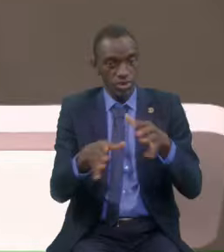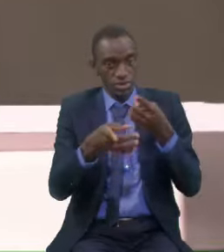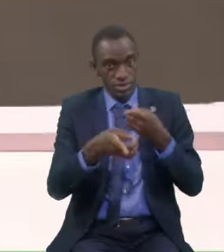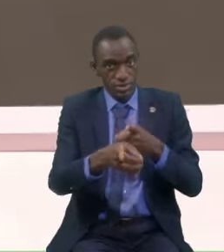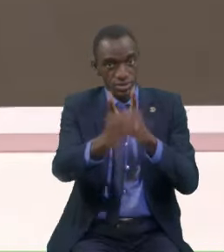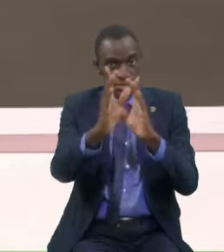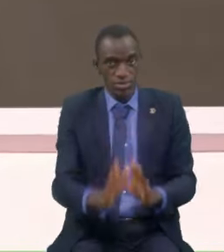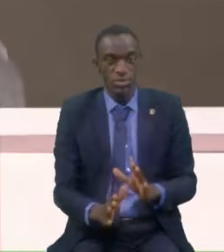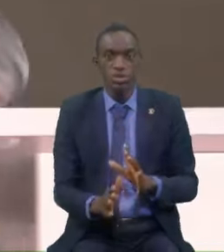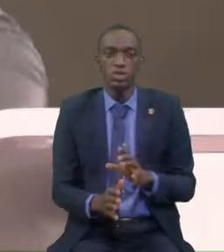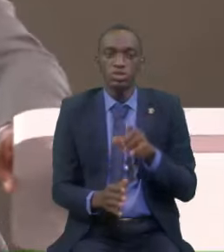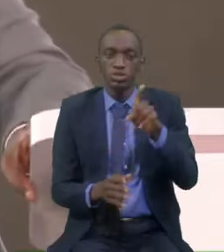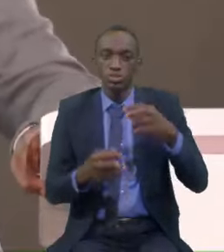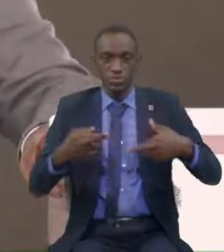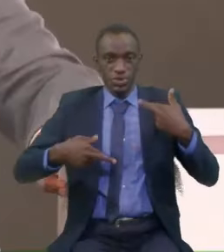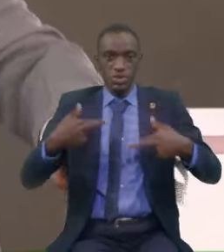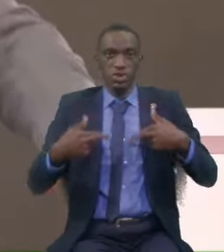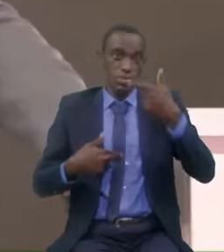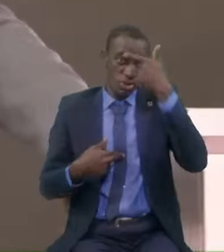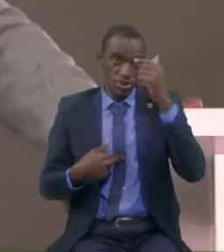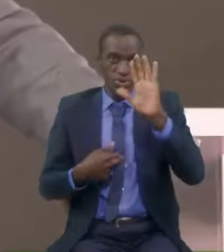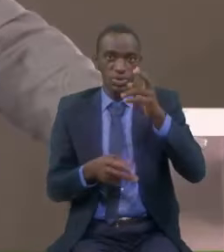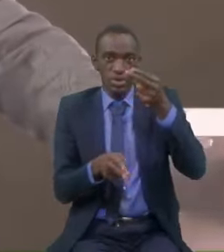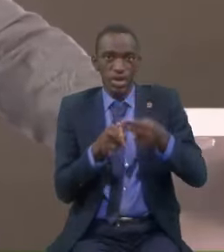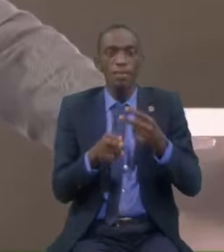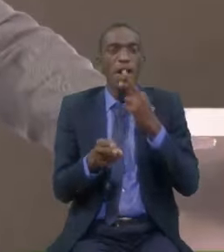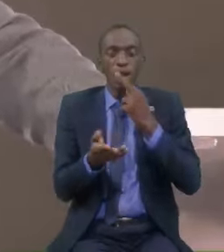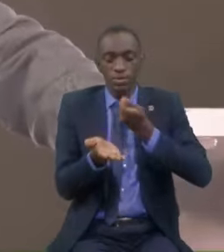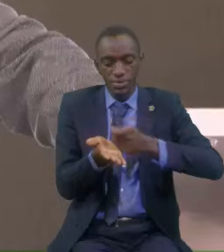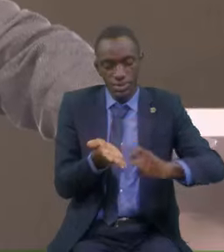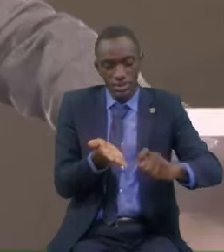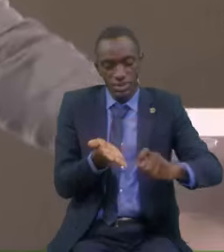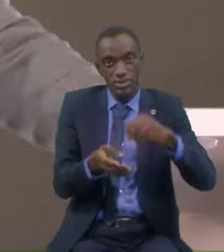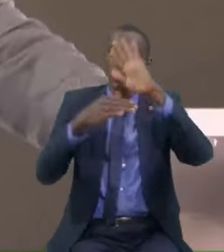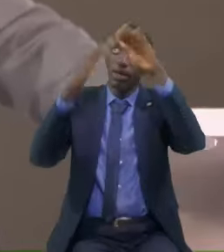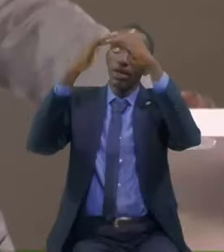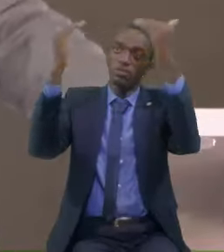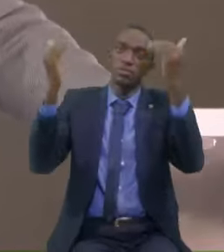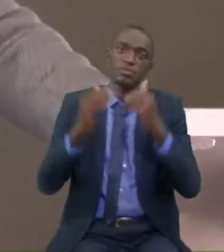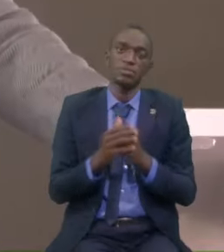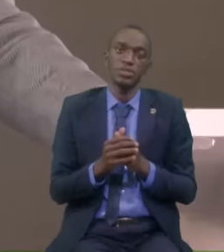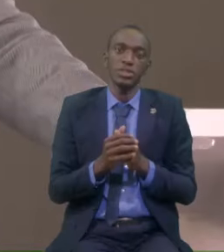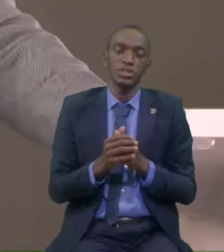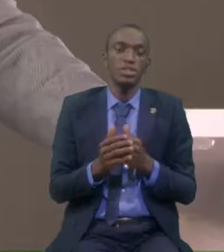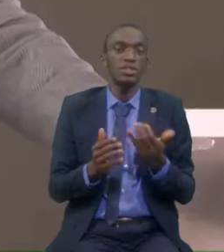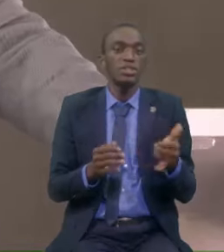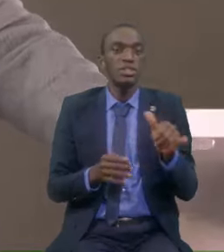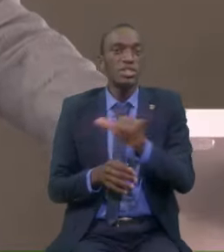because your names are written in heaven. you are born again. He said,